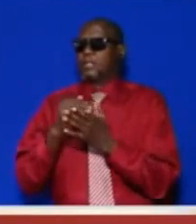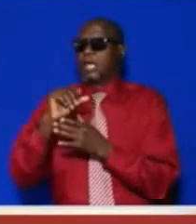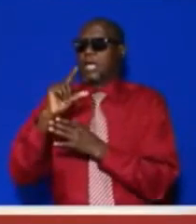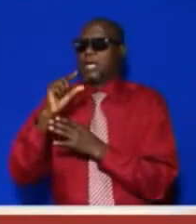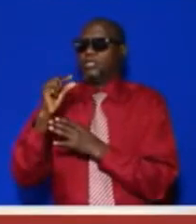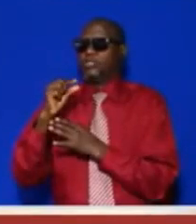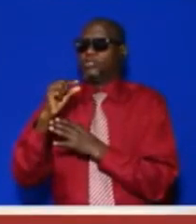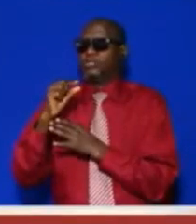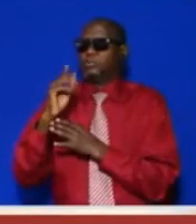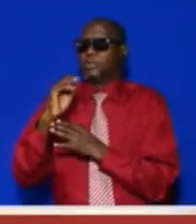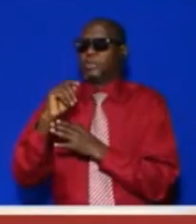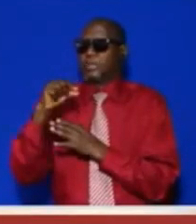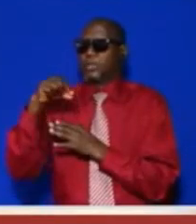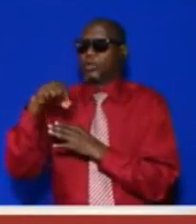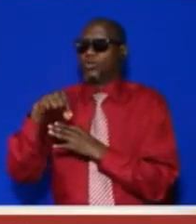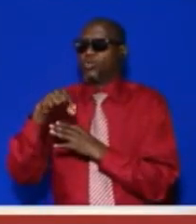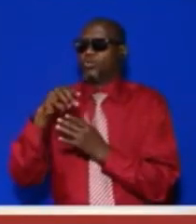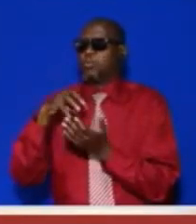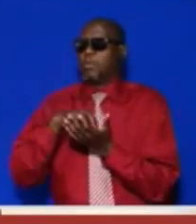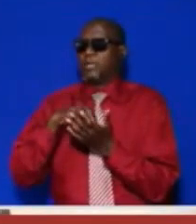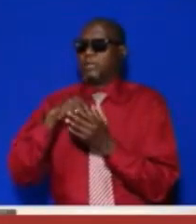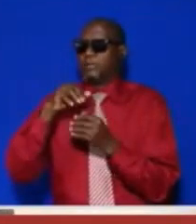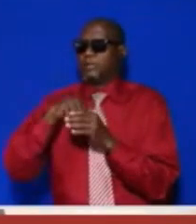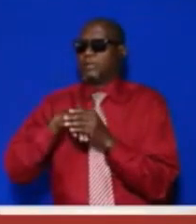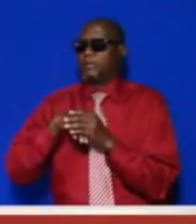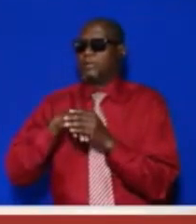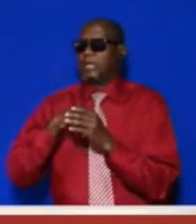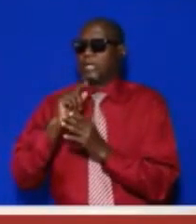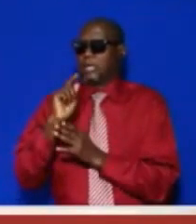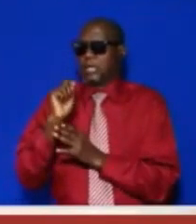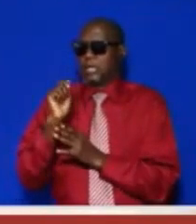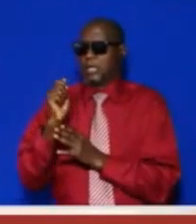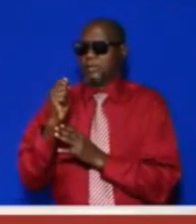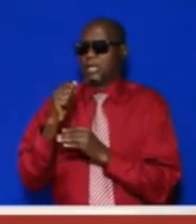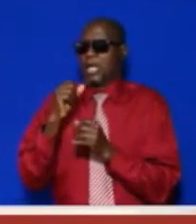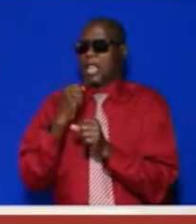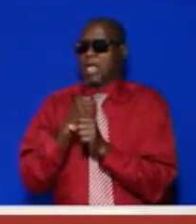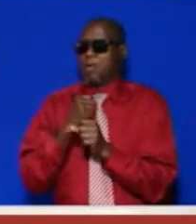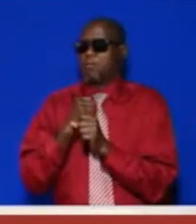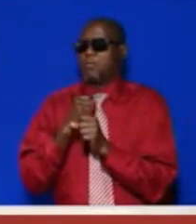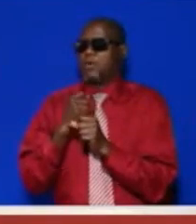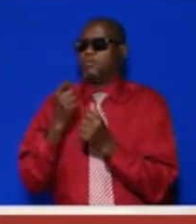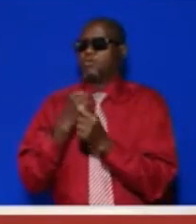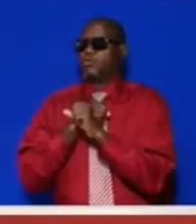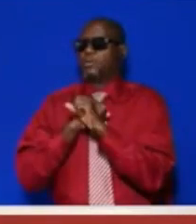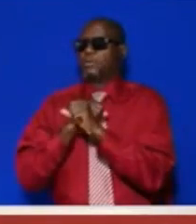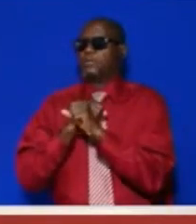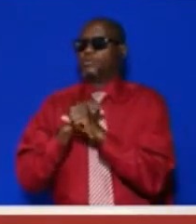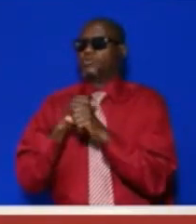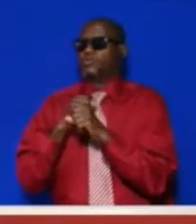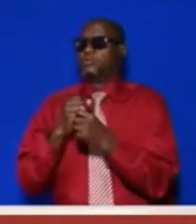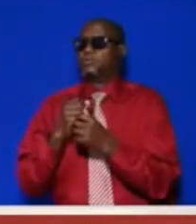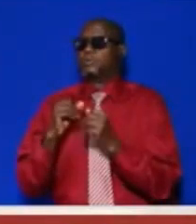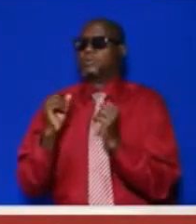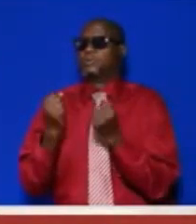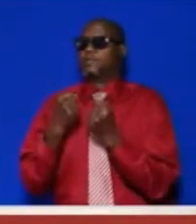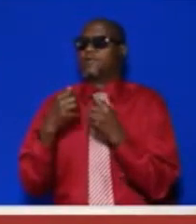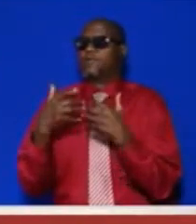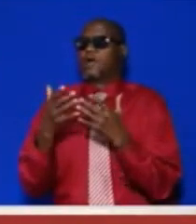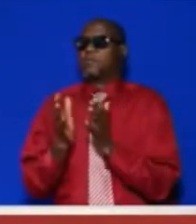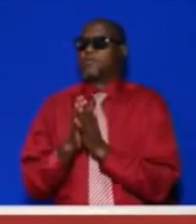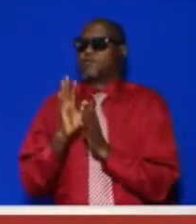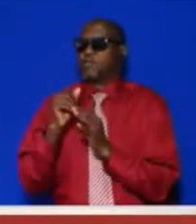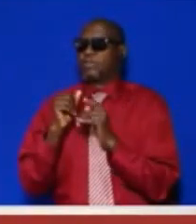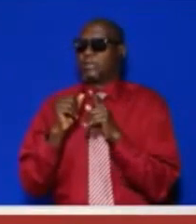Kenya, relating to the Ministry of Labour and Social Protection's plans to safeguard the family from such